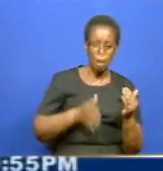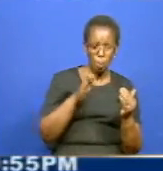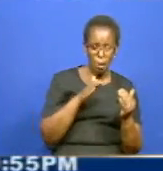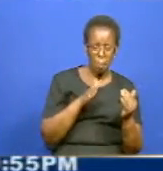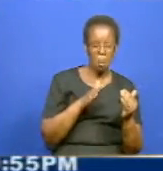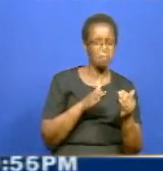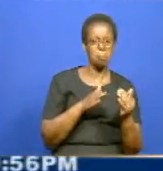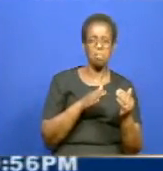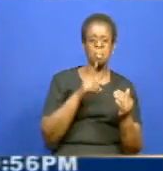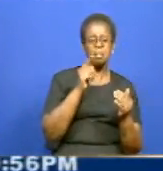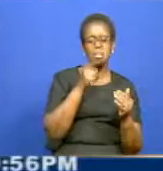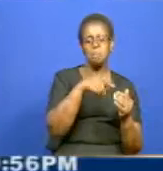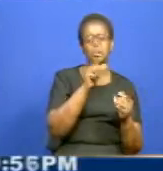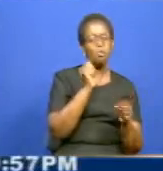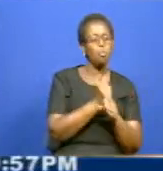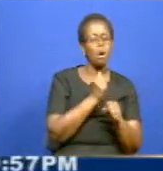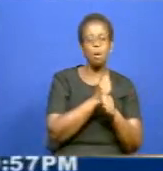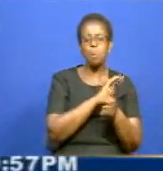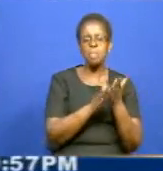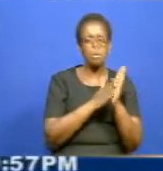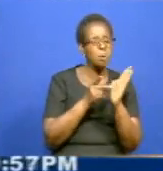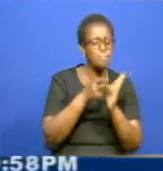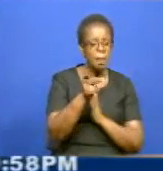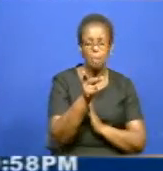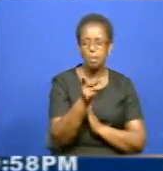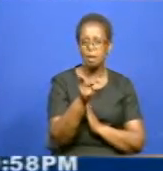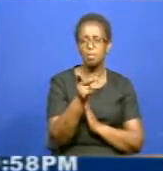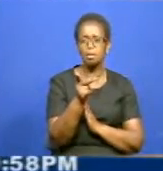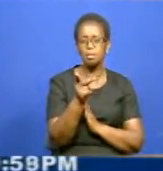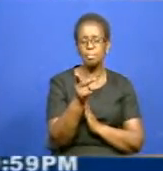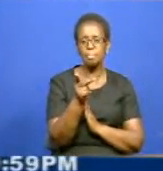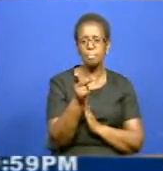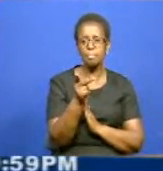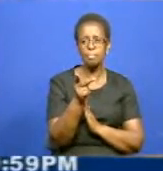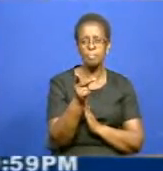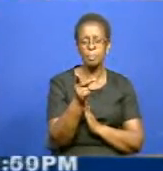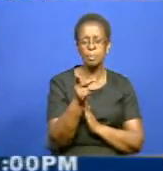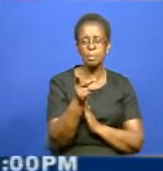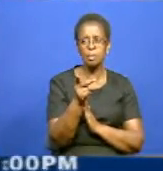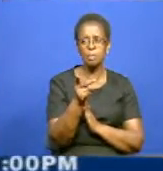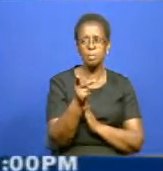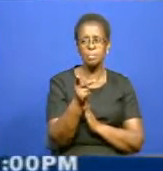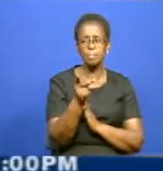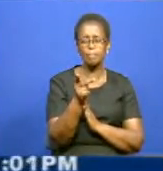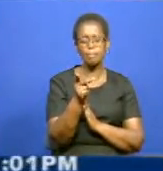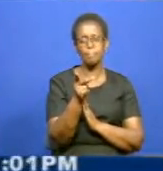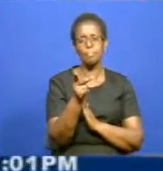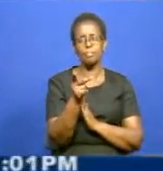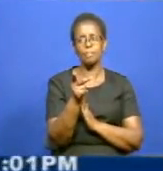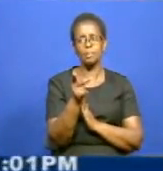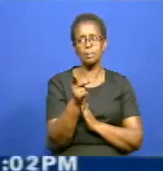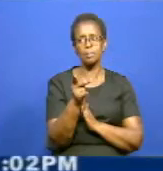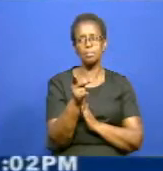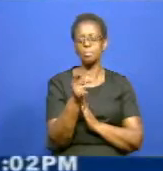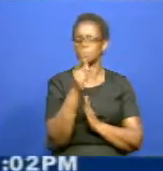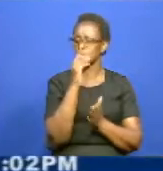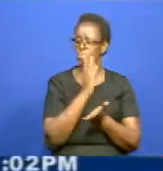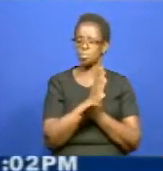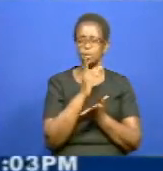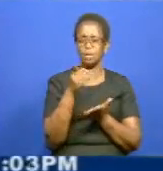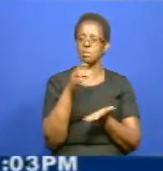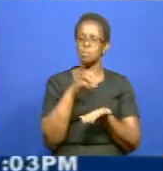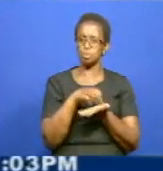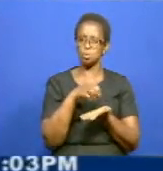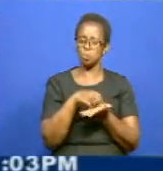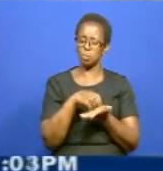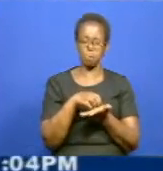for no pay, they work for no consideration. And this is a state of things that